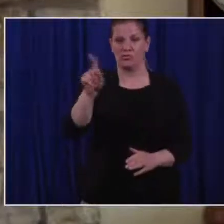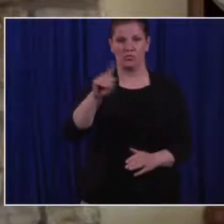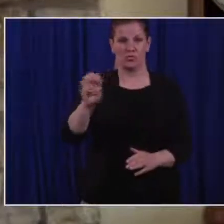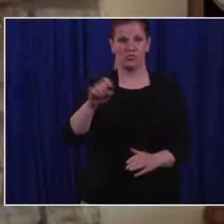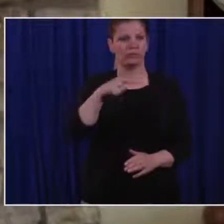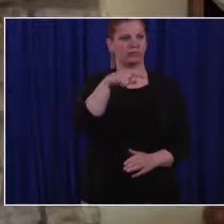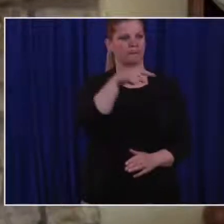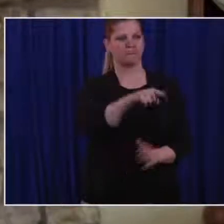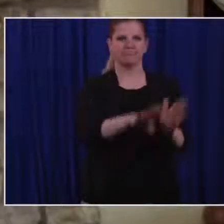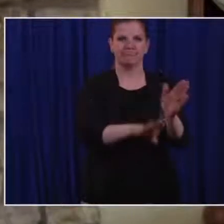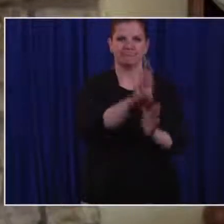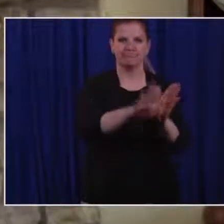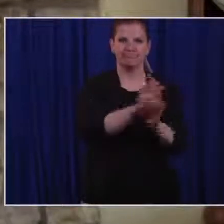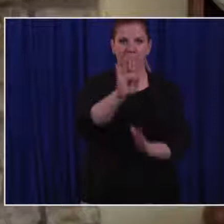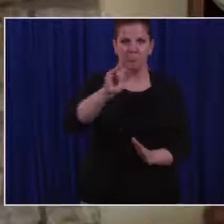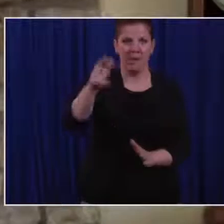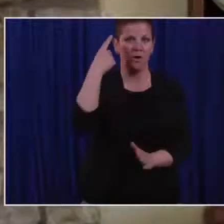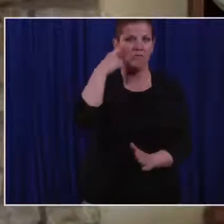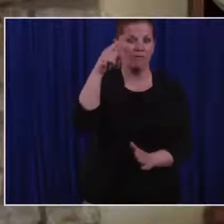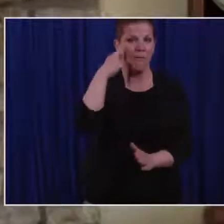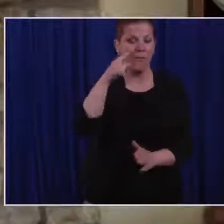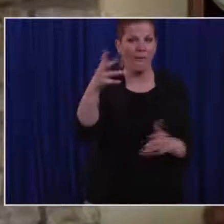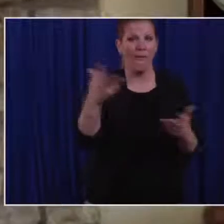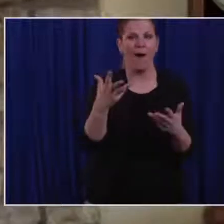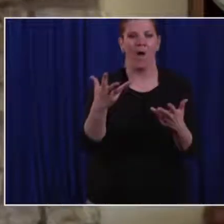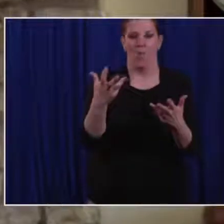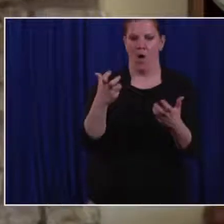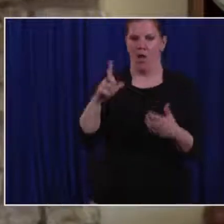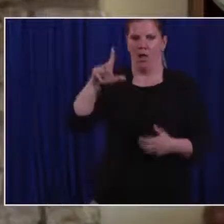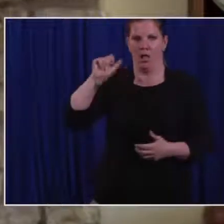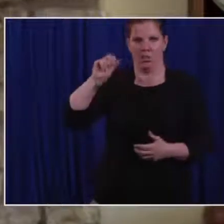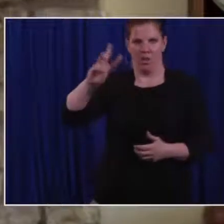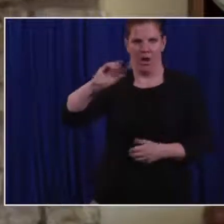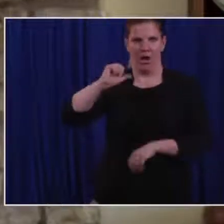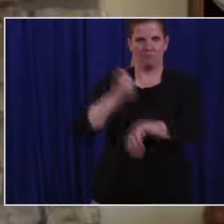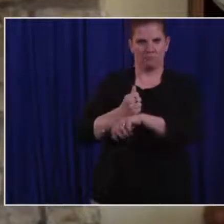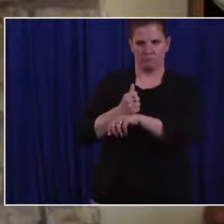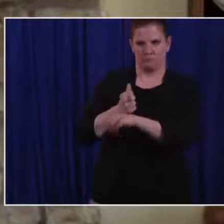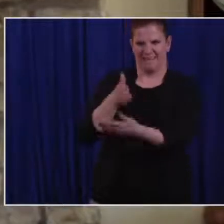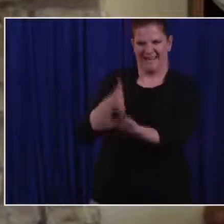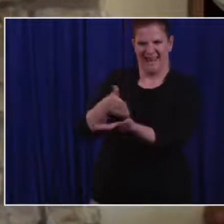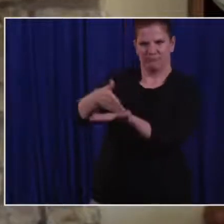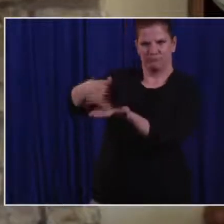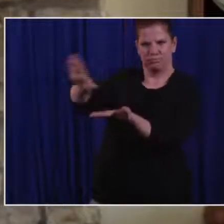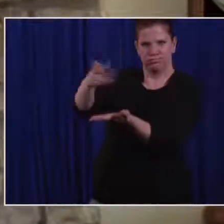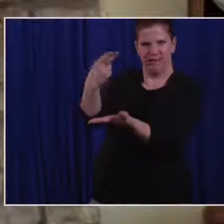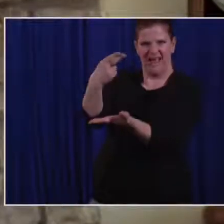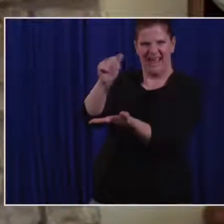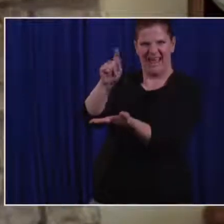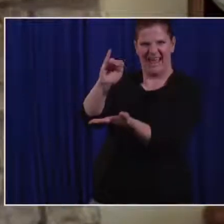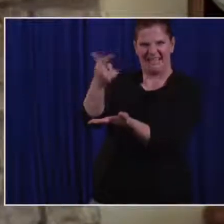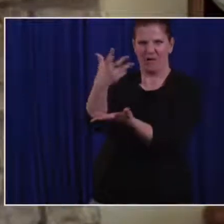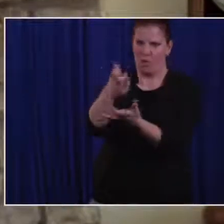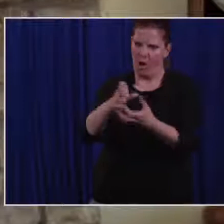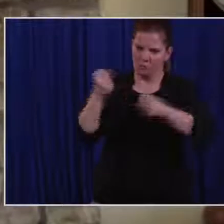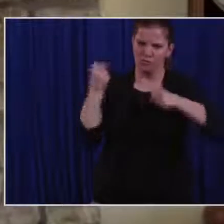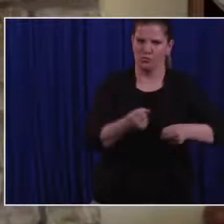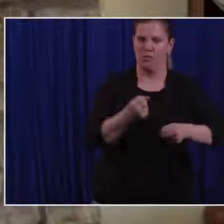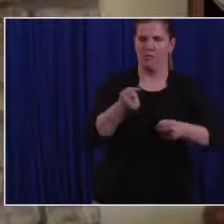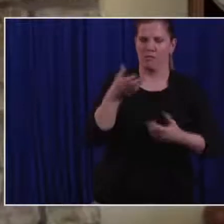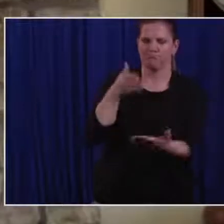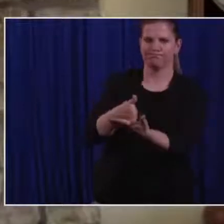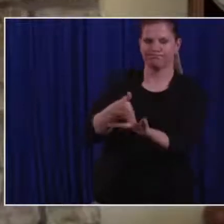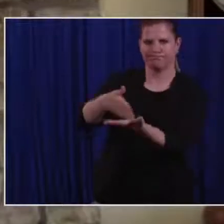hazing laws in the state of Ohio. I support her efforts. And she reminded me